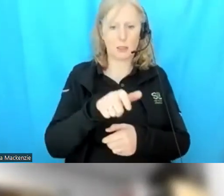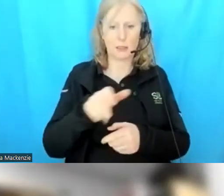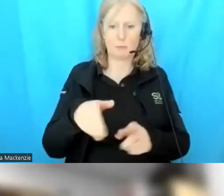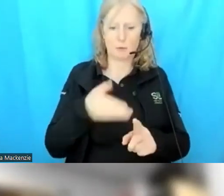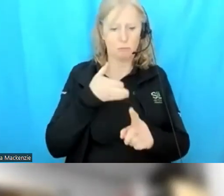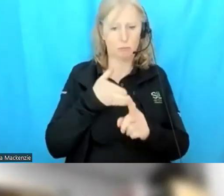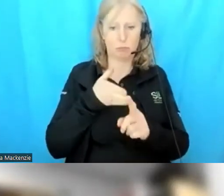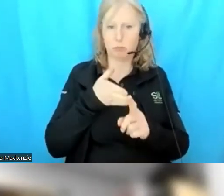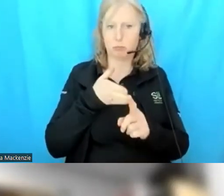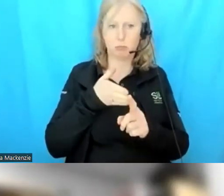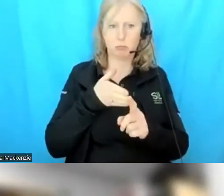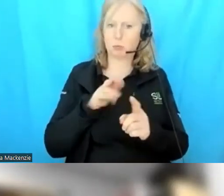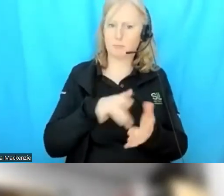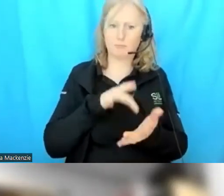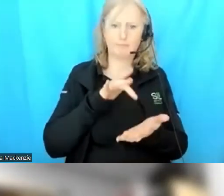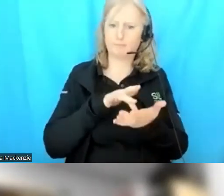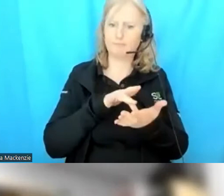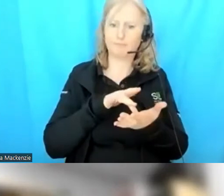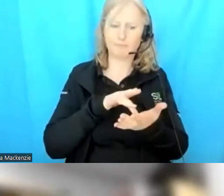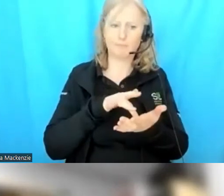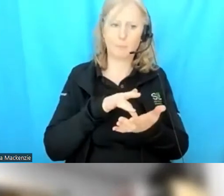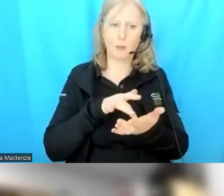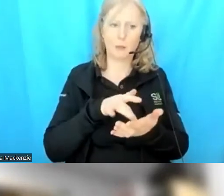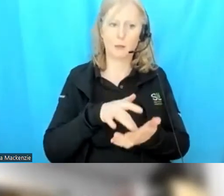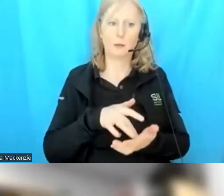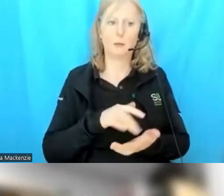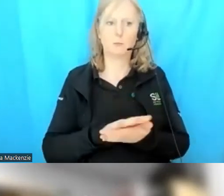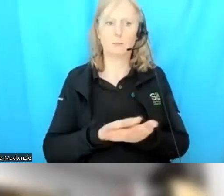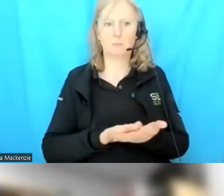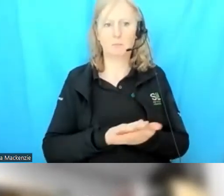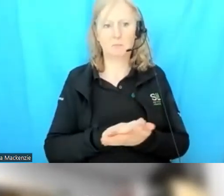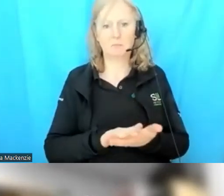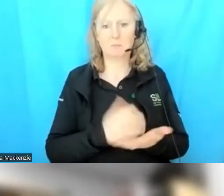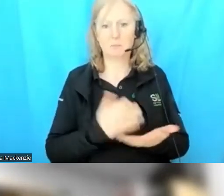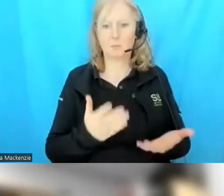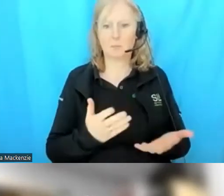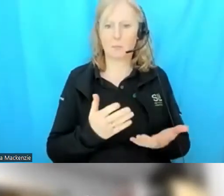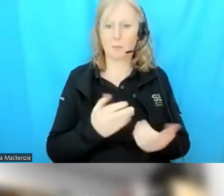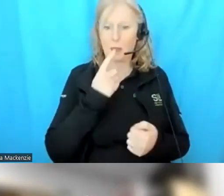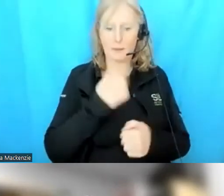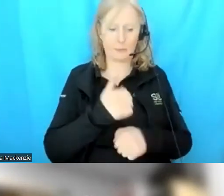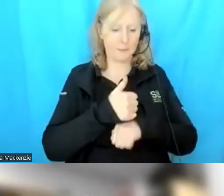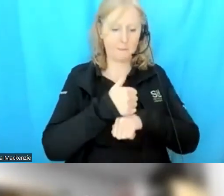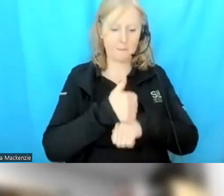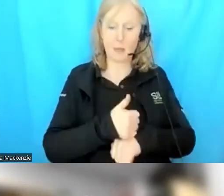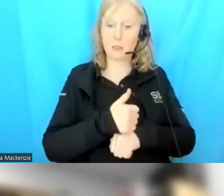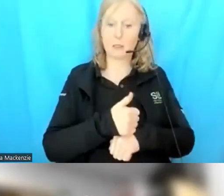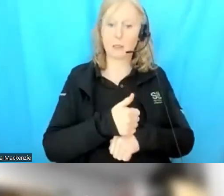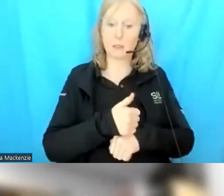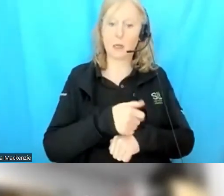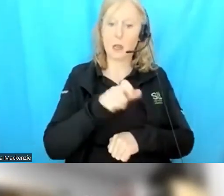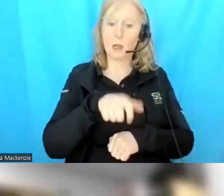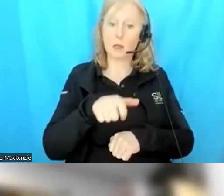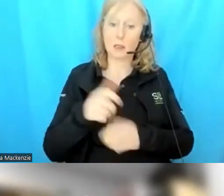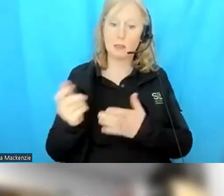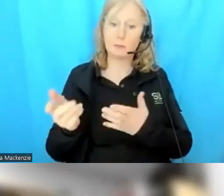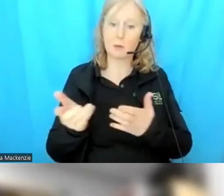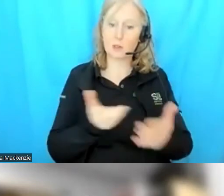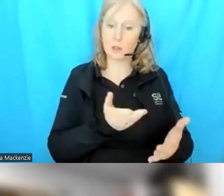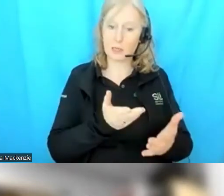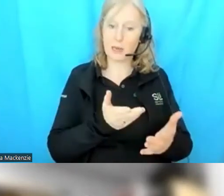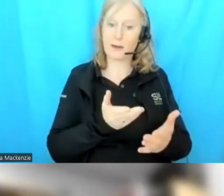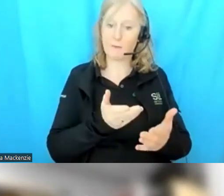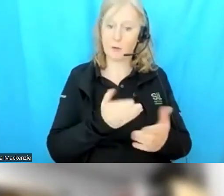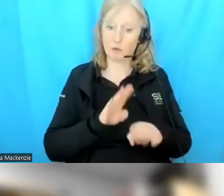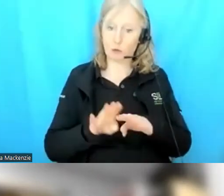that we do. So whether that is the basic customer service training, such as a greeting when you board, a